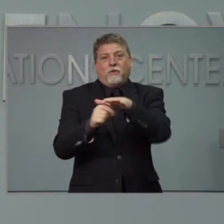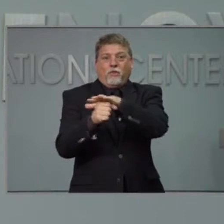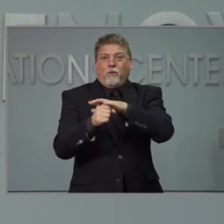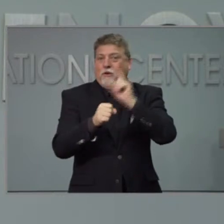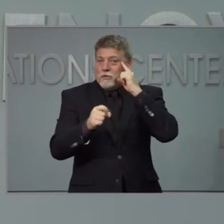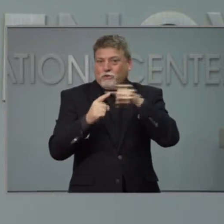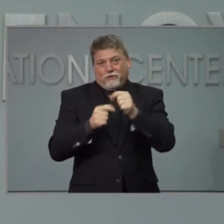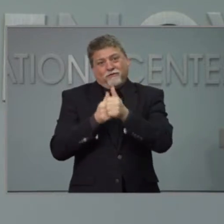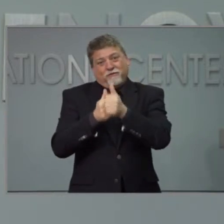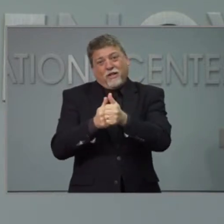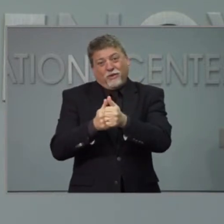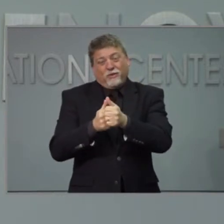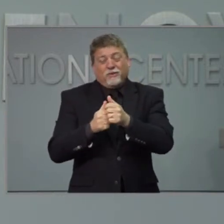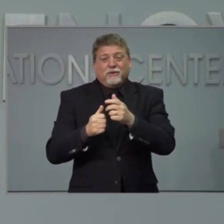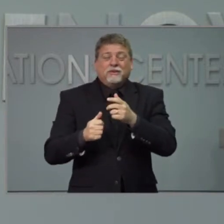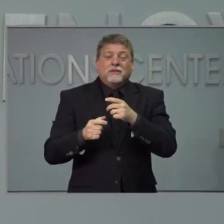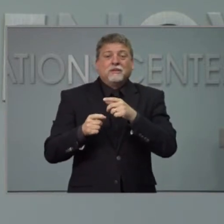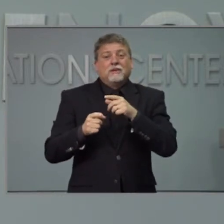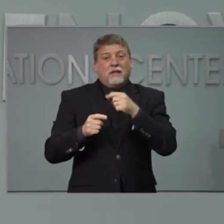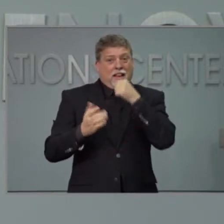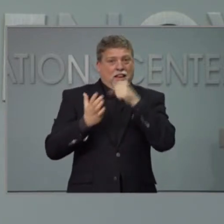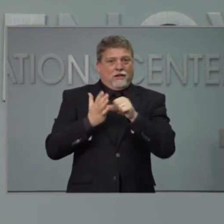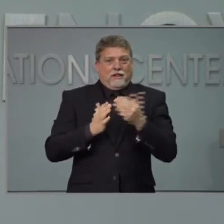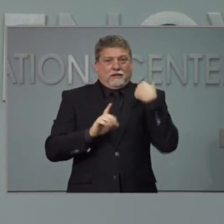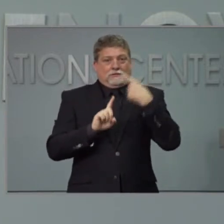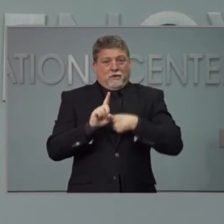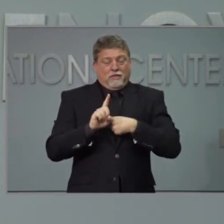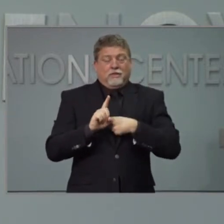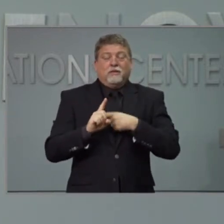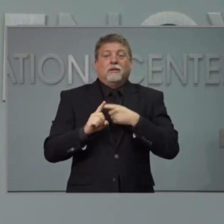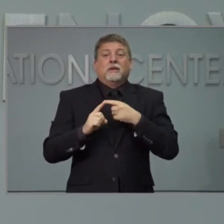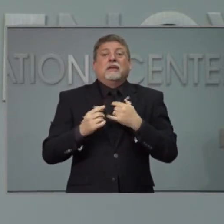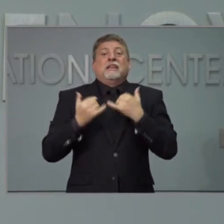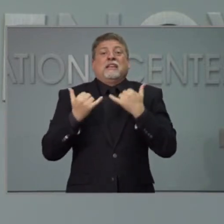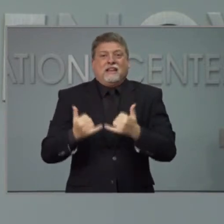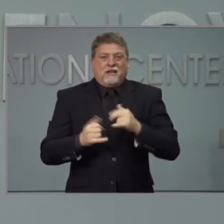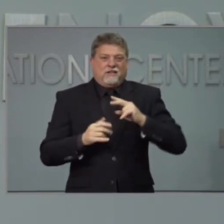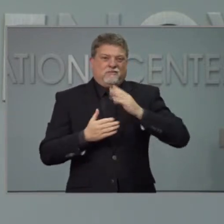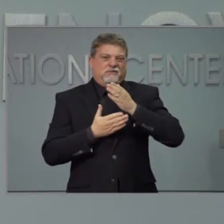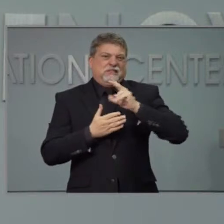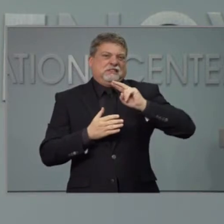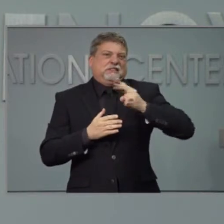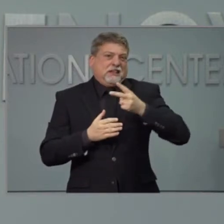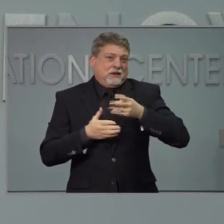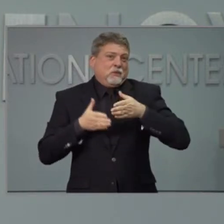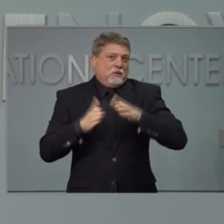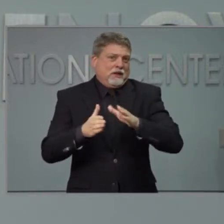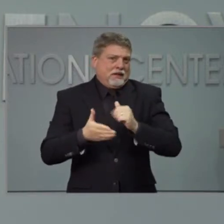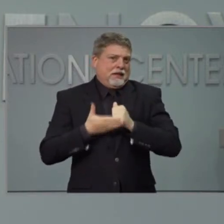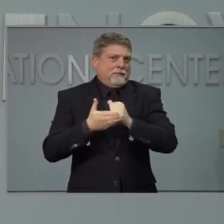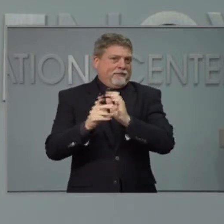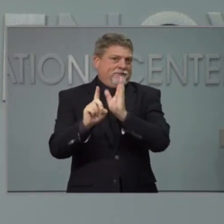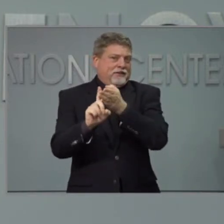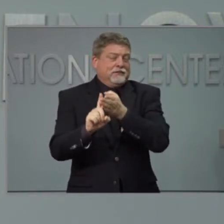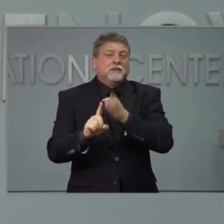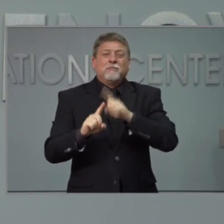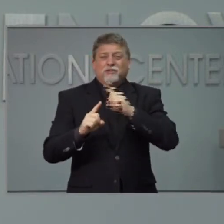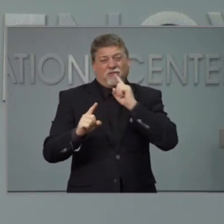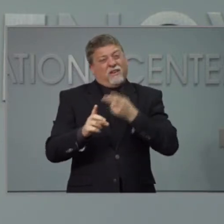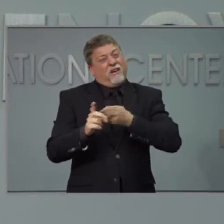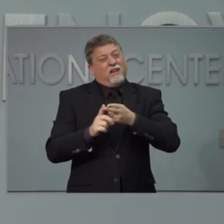doing very good work at the local level. I want to particularly commend all of our local health departments that have been working hard every single